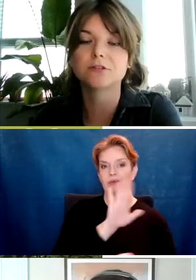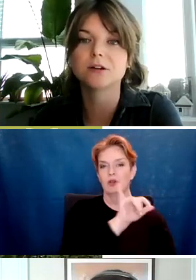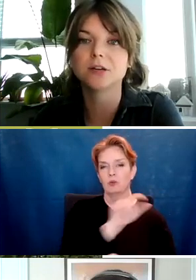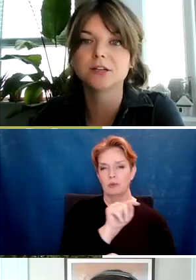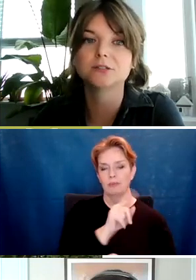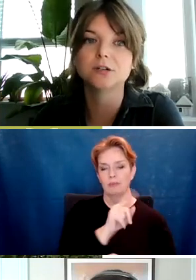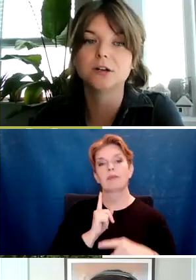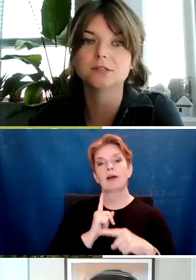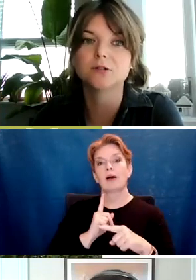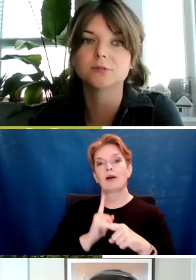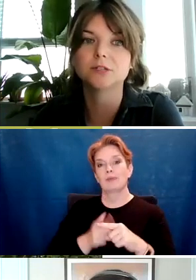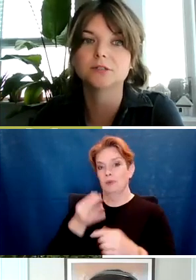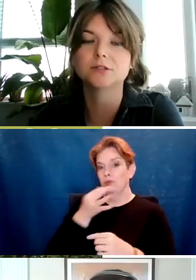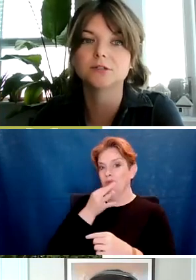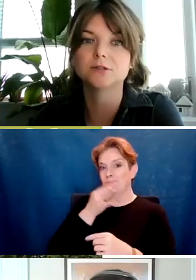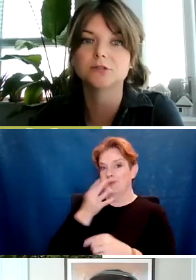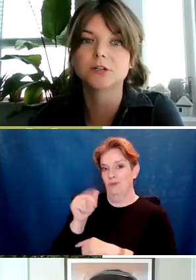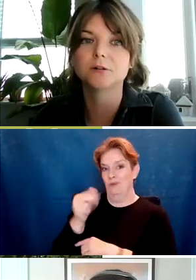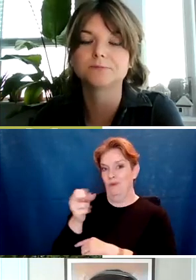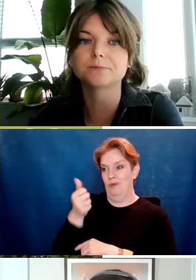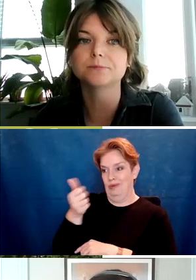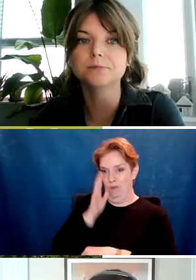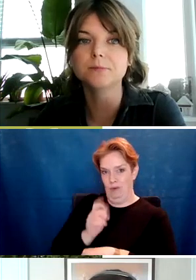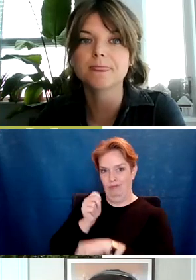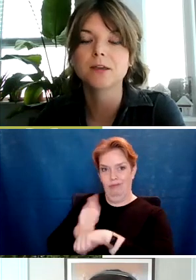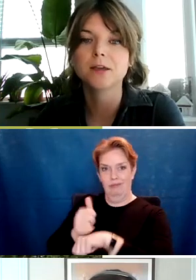and the forthcoming Historic Artist Homes and Studios YouTube channel.